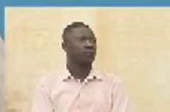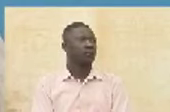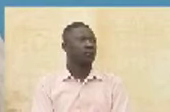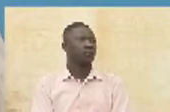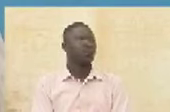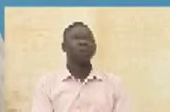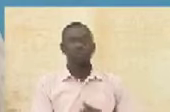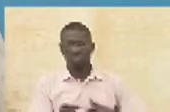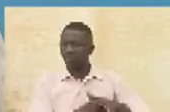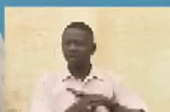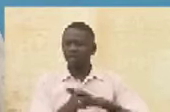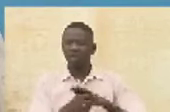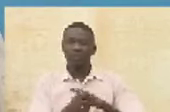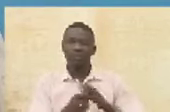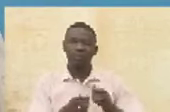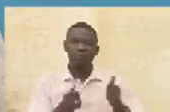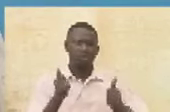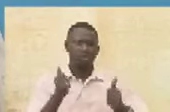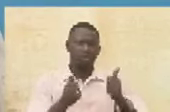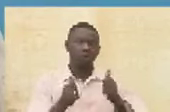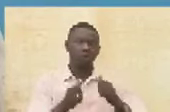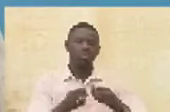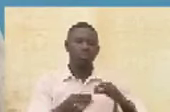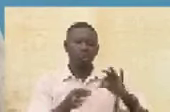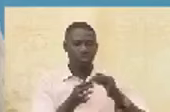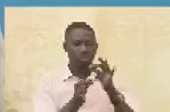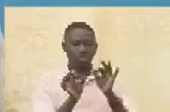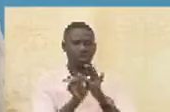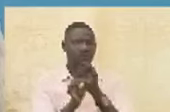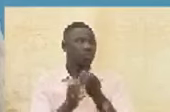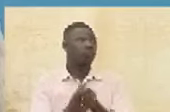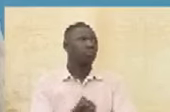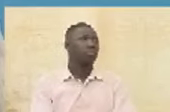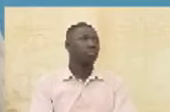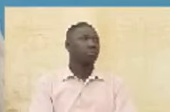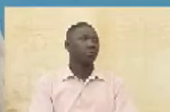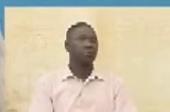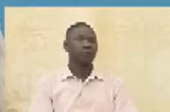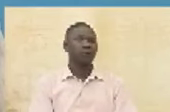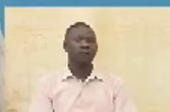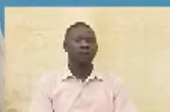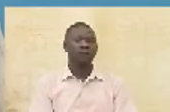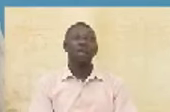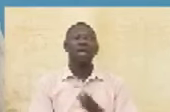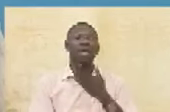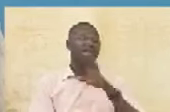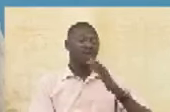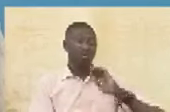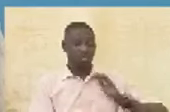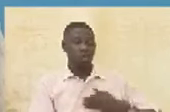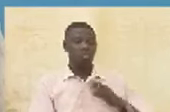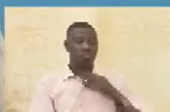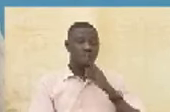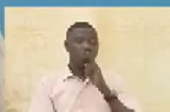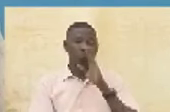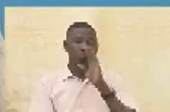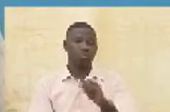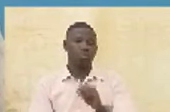You will fill this empty bag with salt and sow it. He said, every woman who does it,